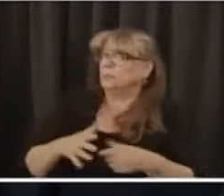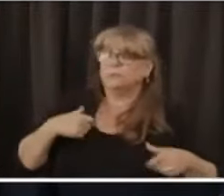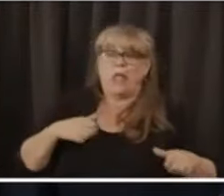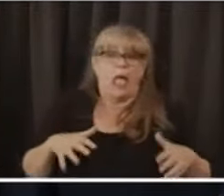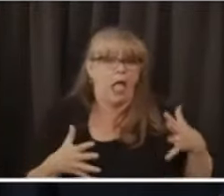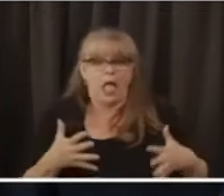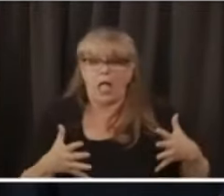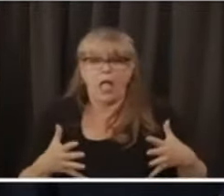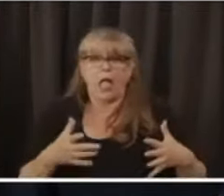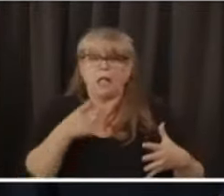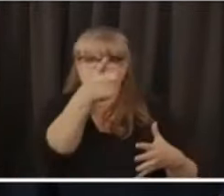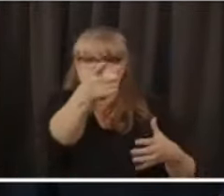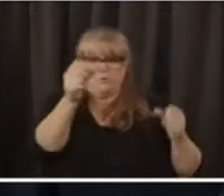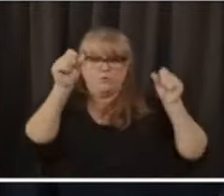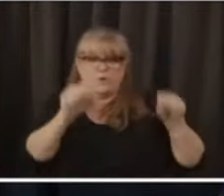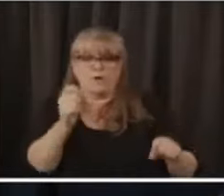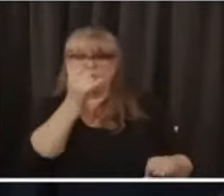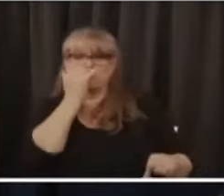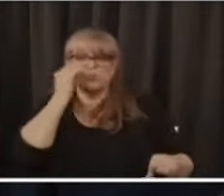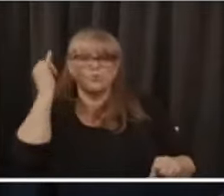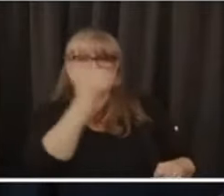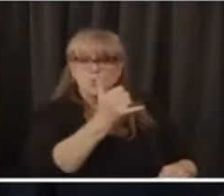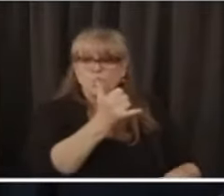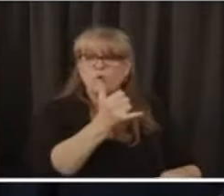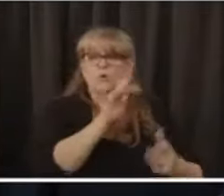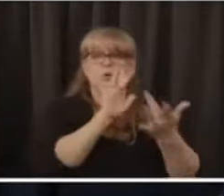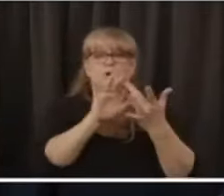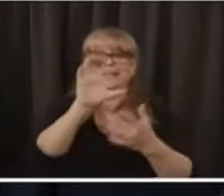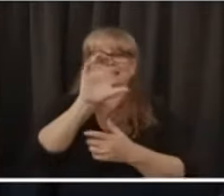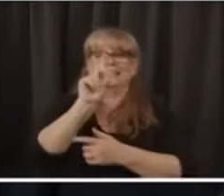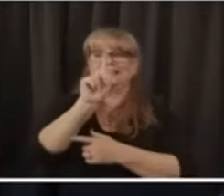Labor's Division of Labor Standards at